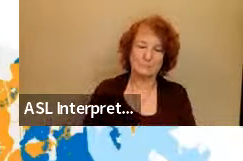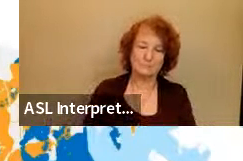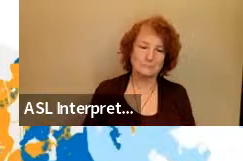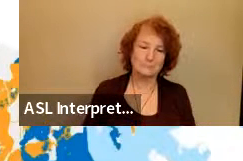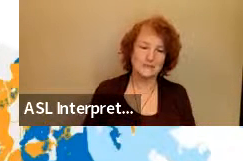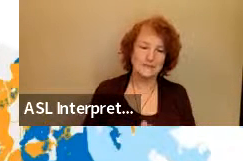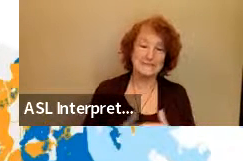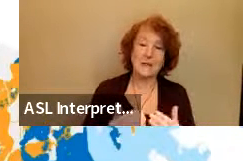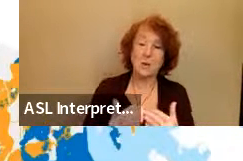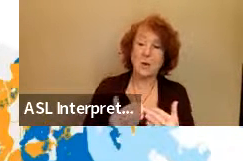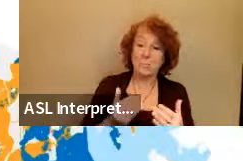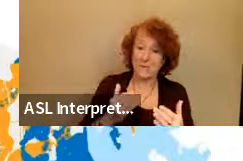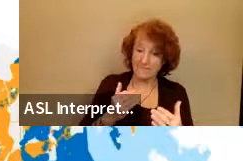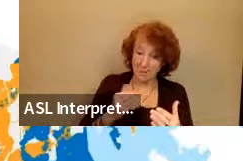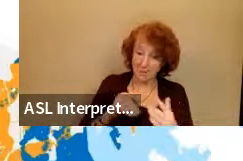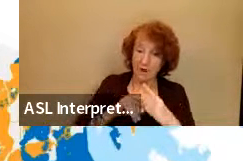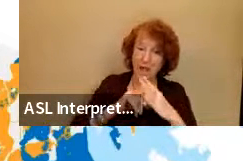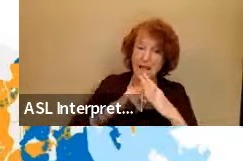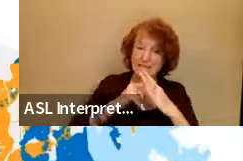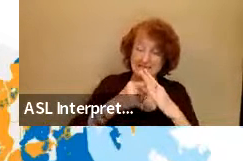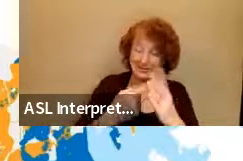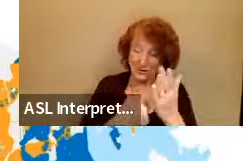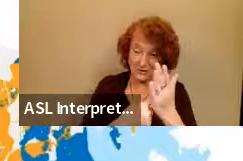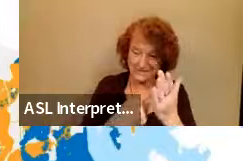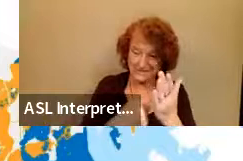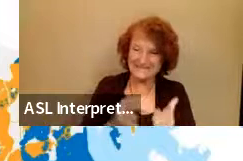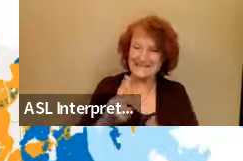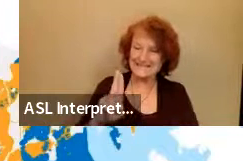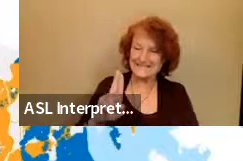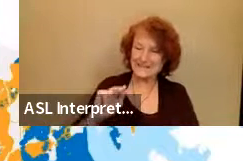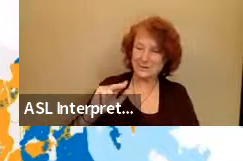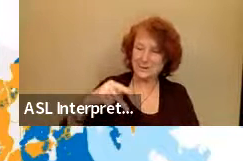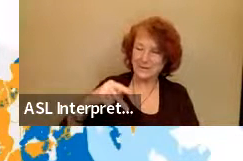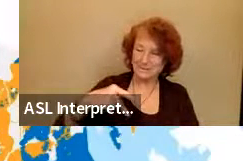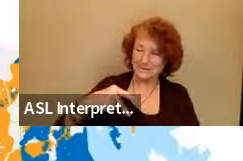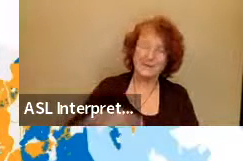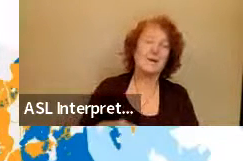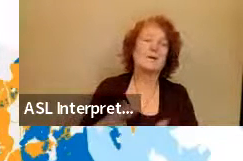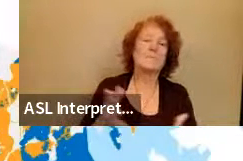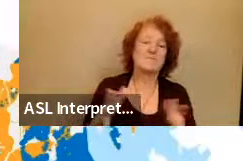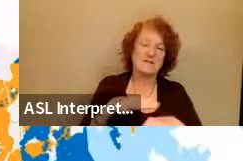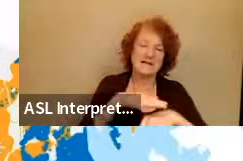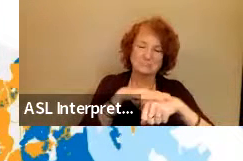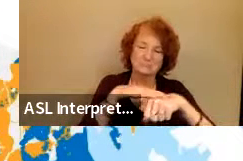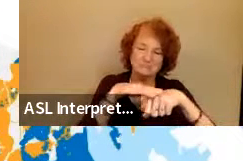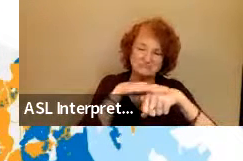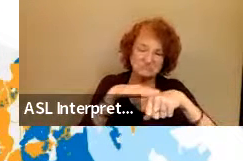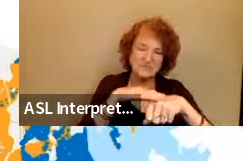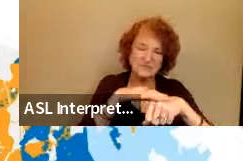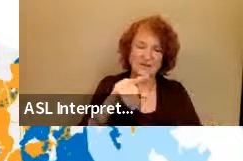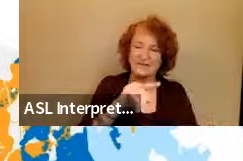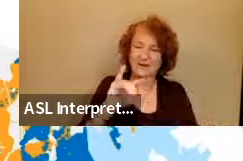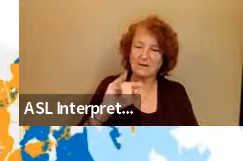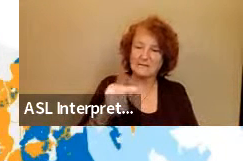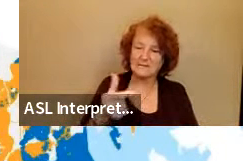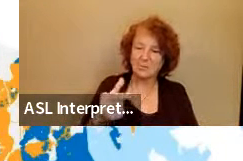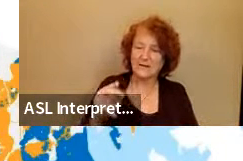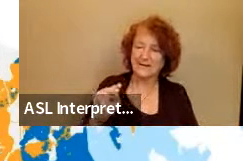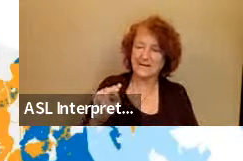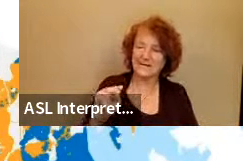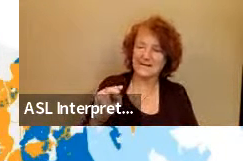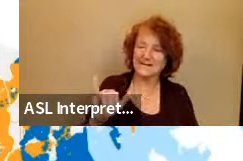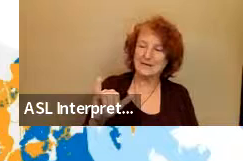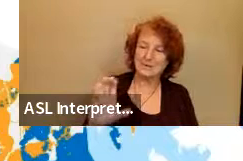So before I dive into the specifics of UAP, I just want to provide a brief overview of how zoning works in New York City.